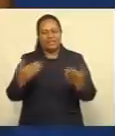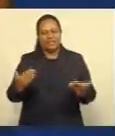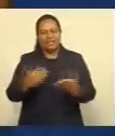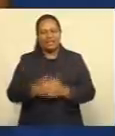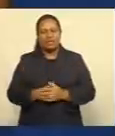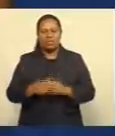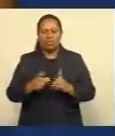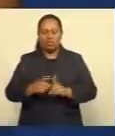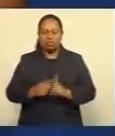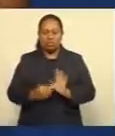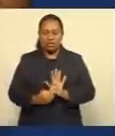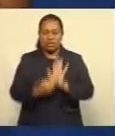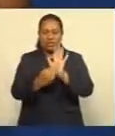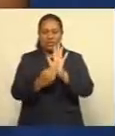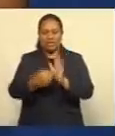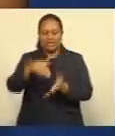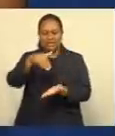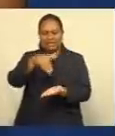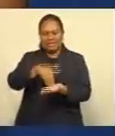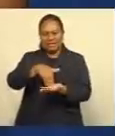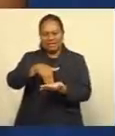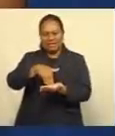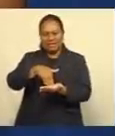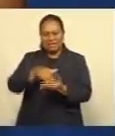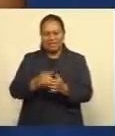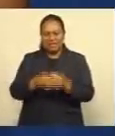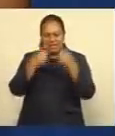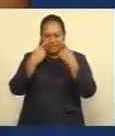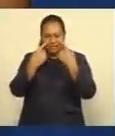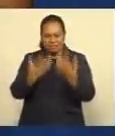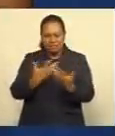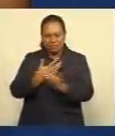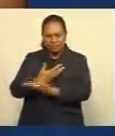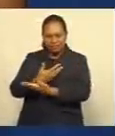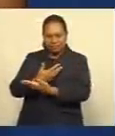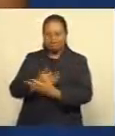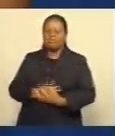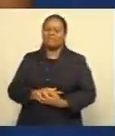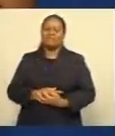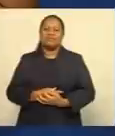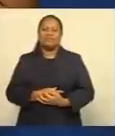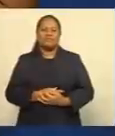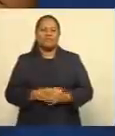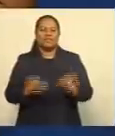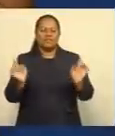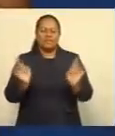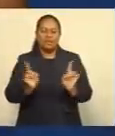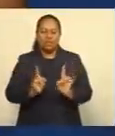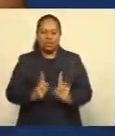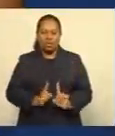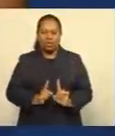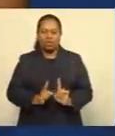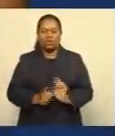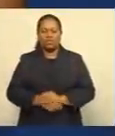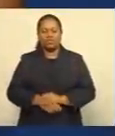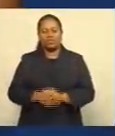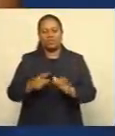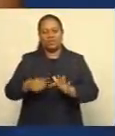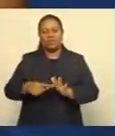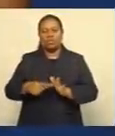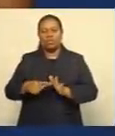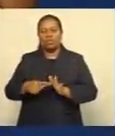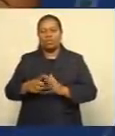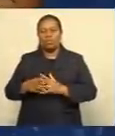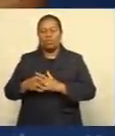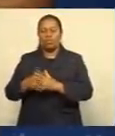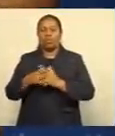to the north, the center of the engine room for showers is rotating and moving closer to the western division from